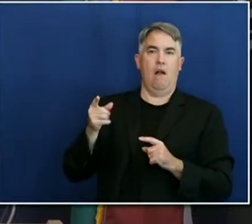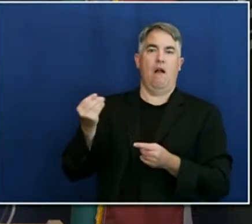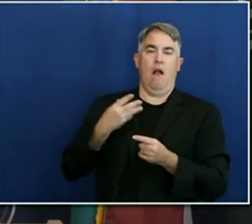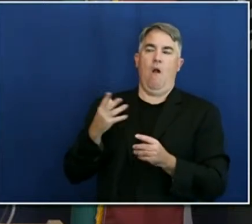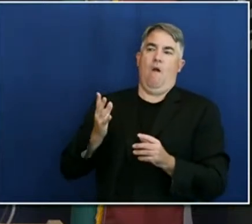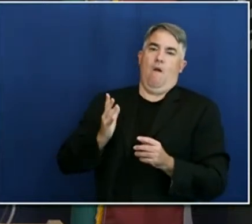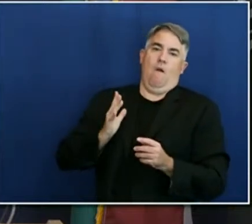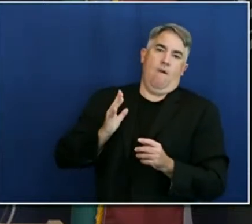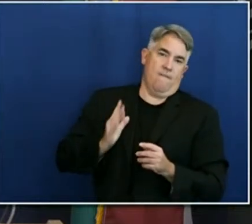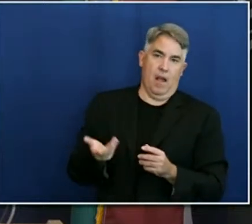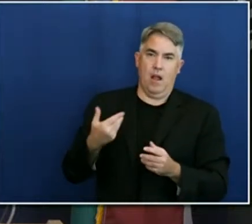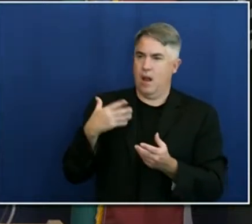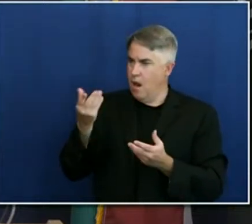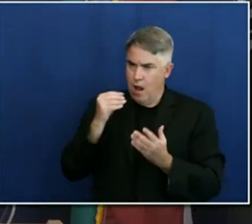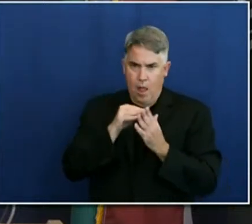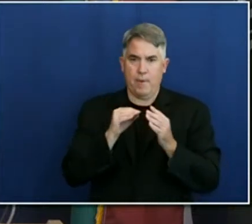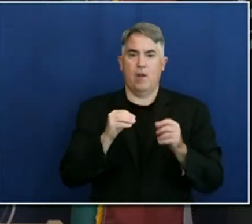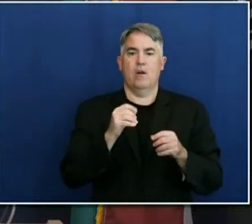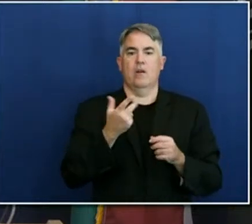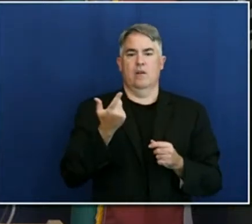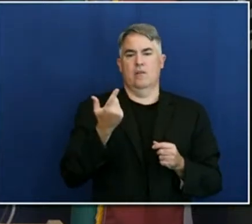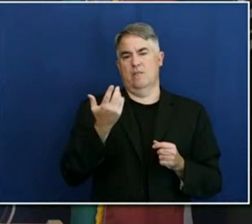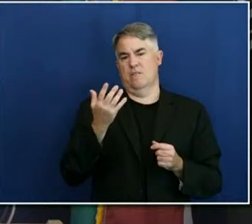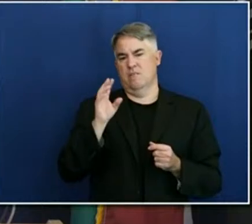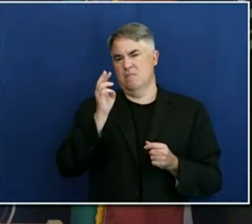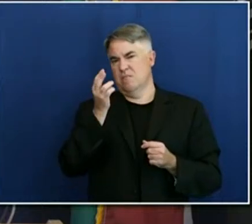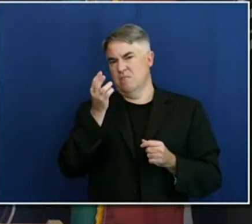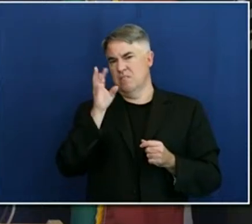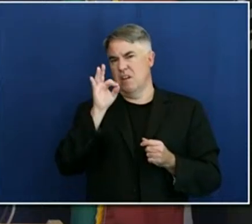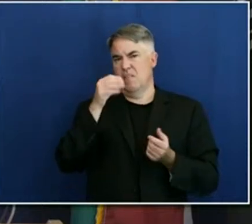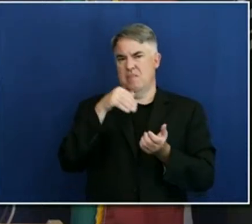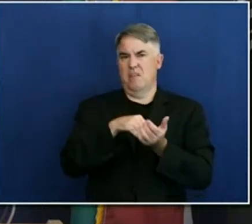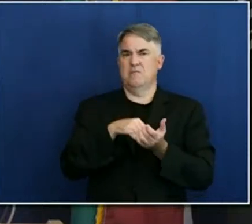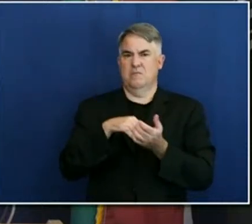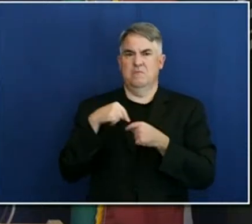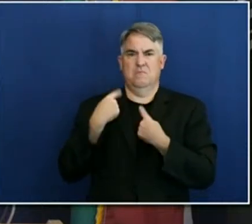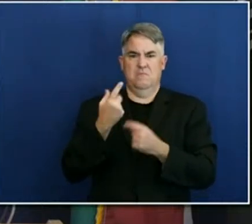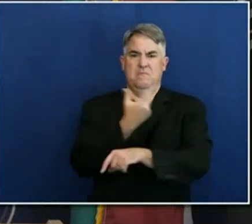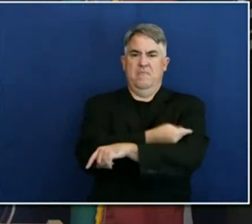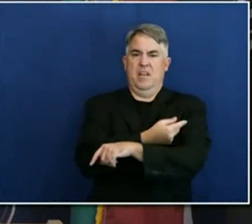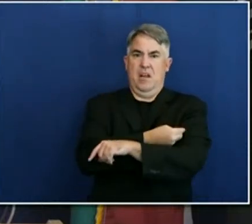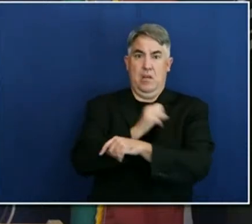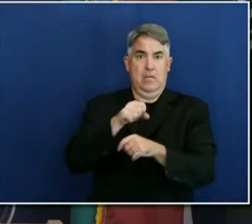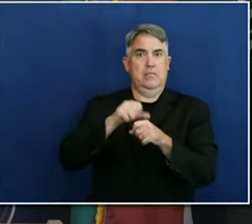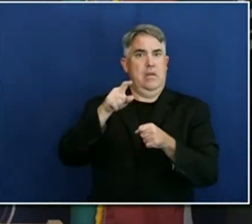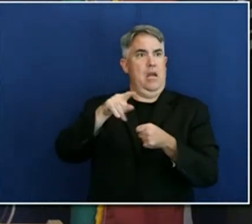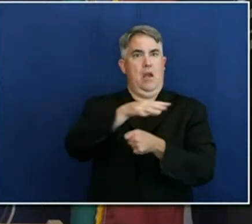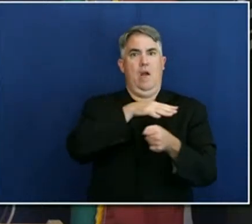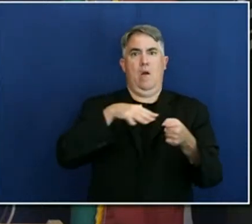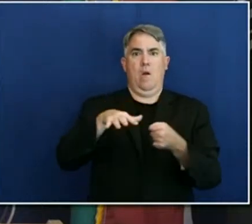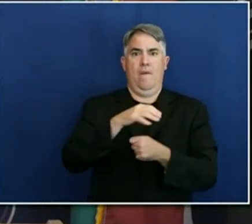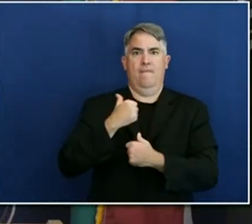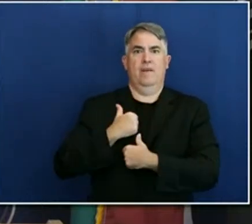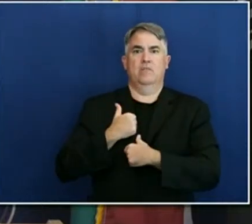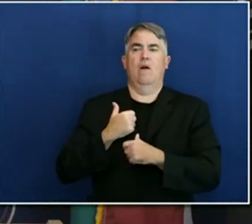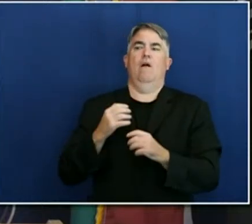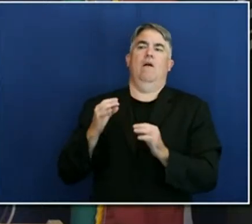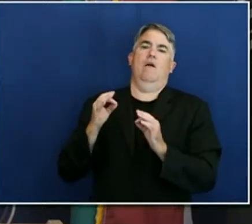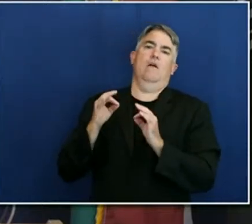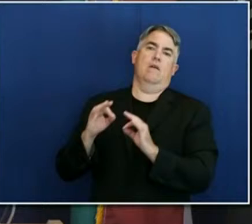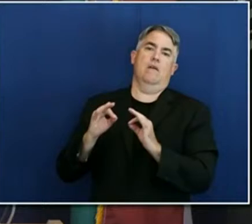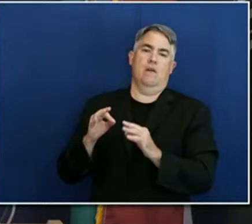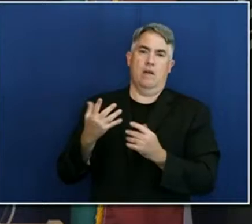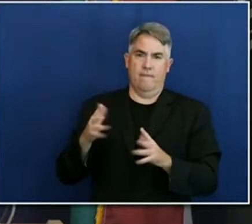just under 69,000 to San Diego County residents only, and we are adding that into our dashboard totals, which you will